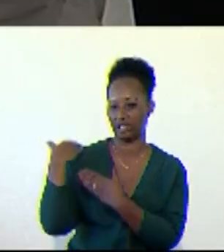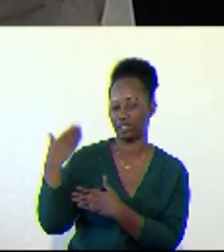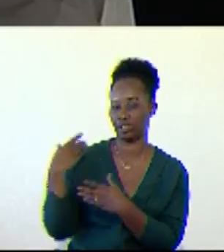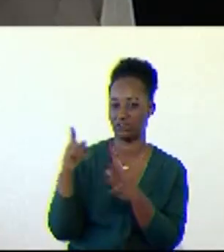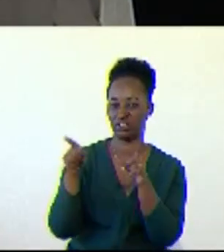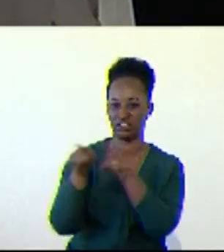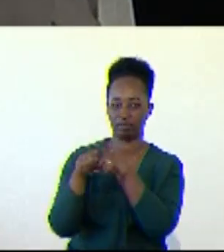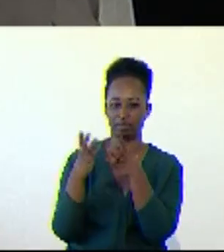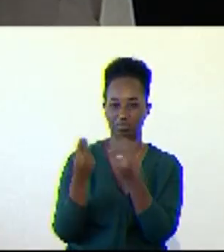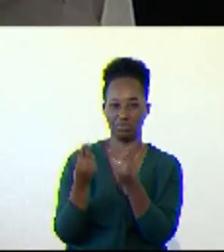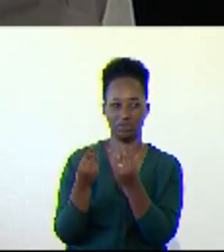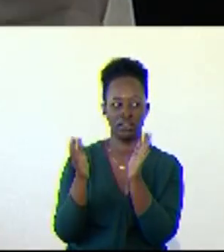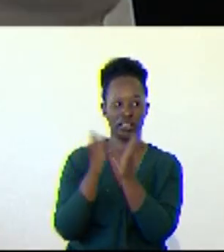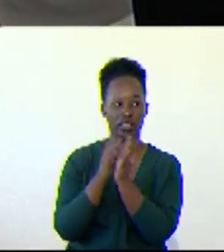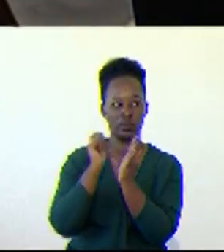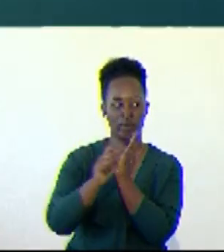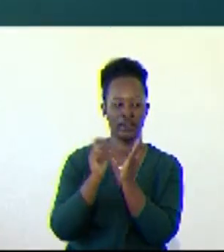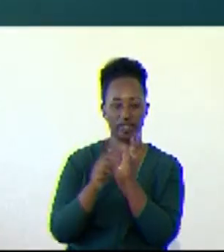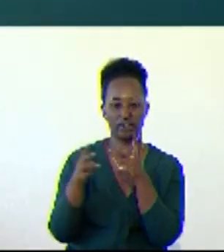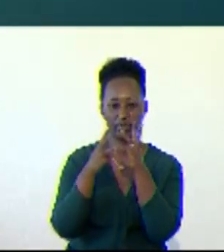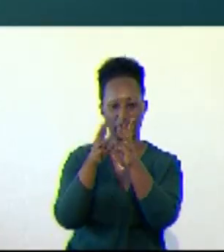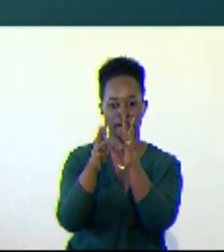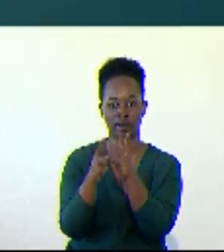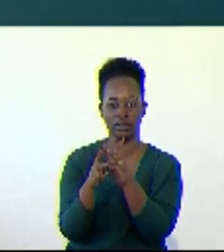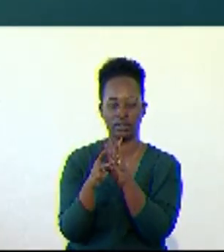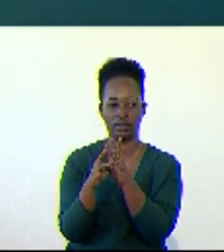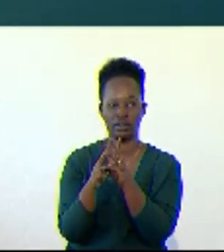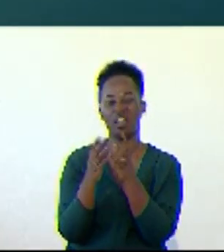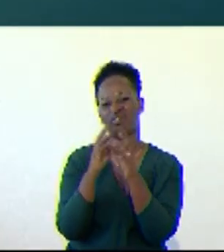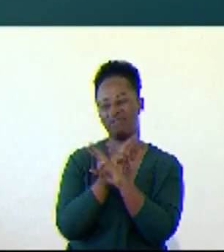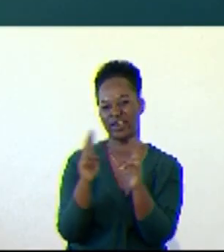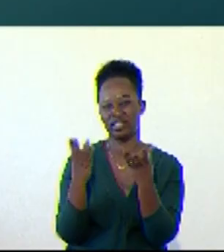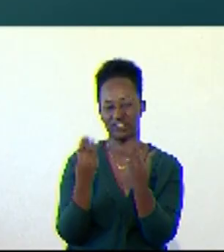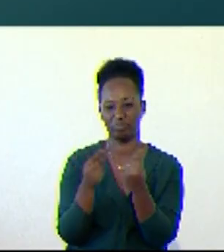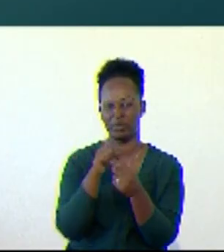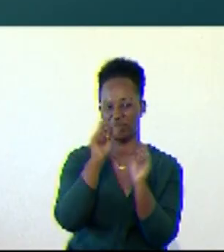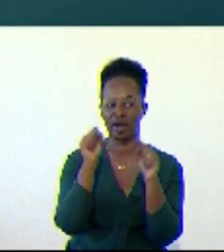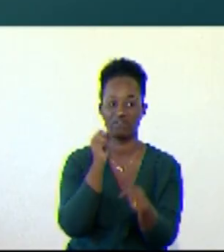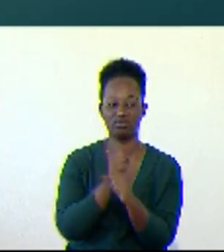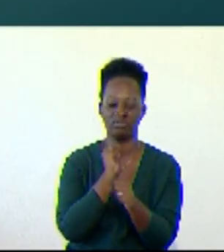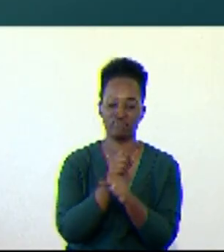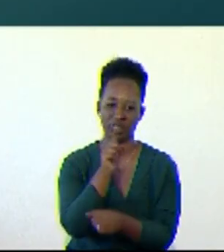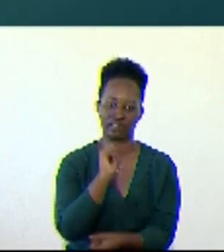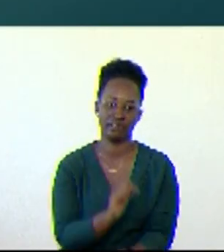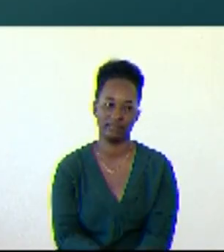write the mechanism. This is just for the nucleophilic addition. It's very simple. You can do that.